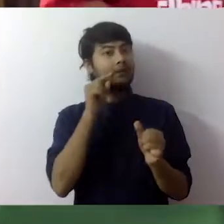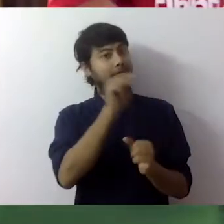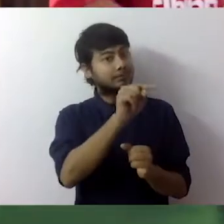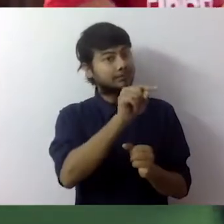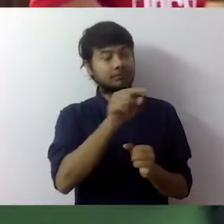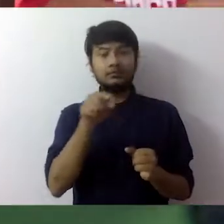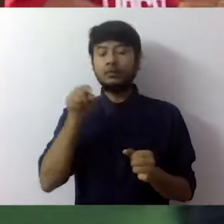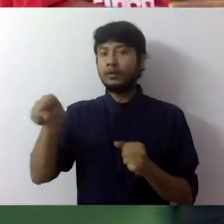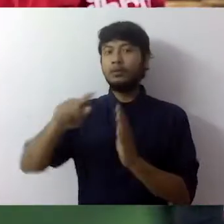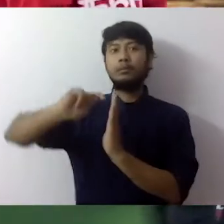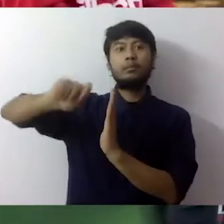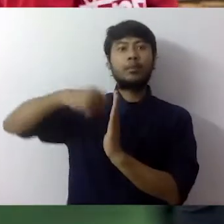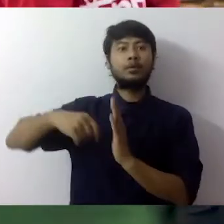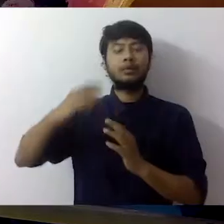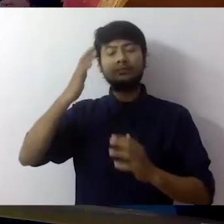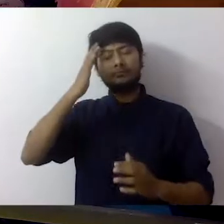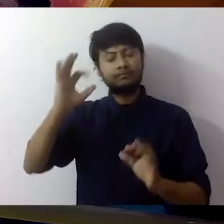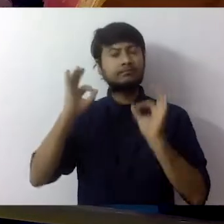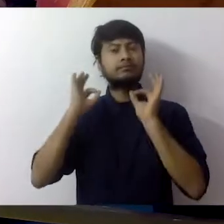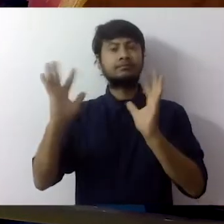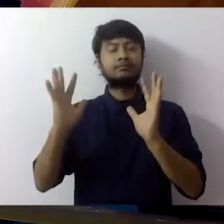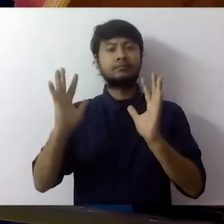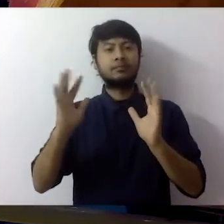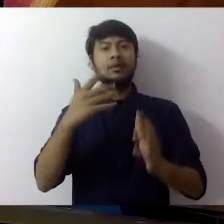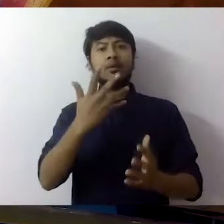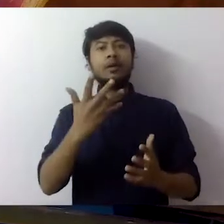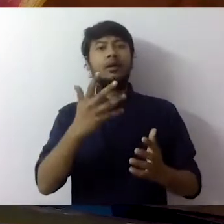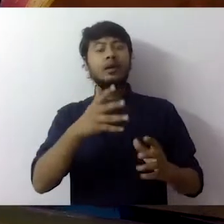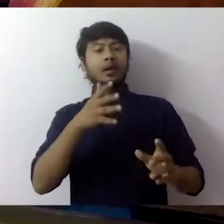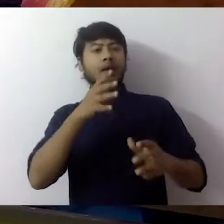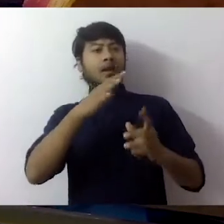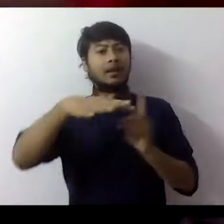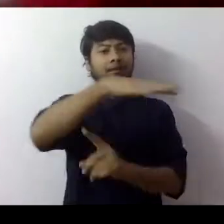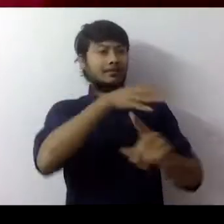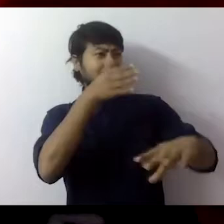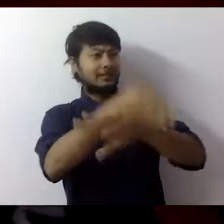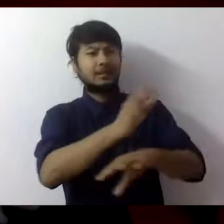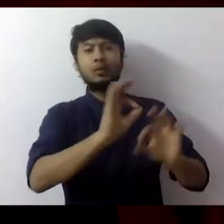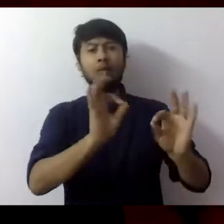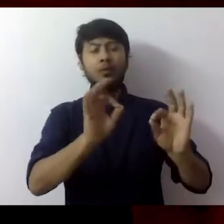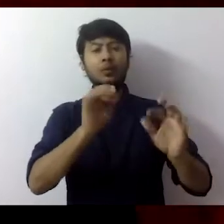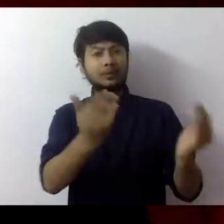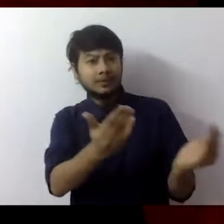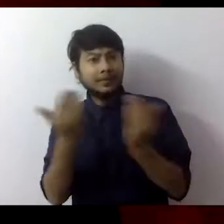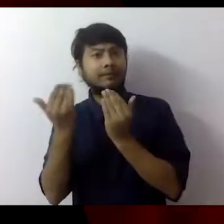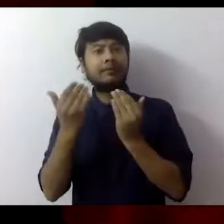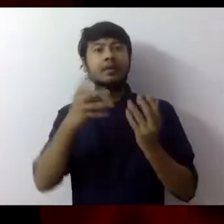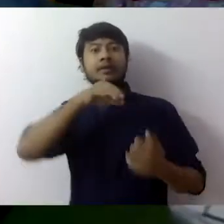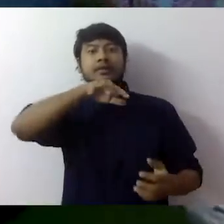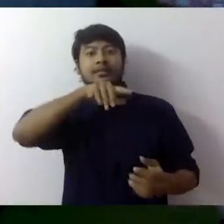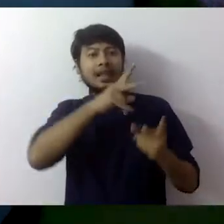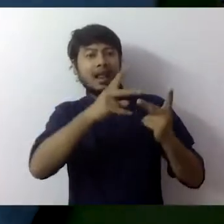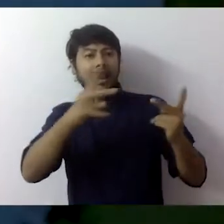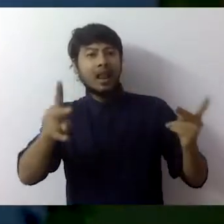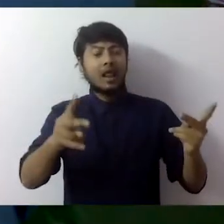that is environmentally friendly as well, they turn junk into music, literally. Large drums